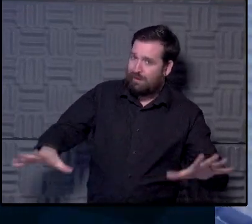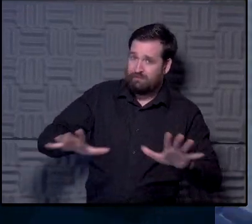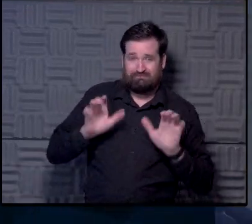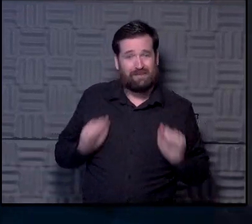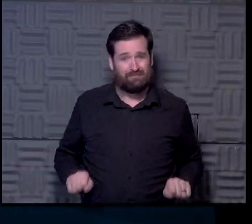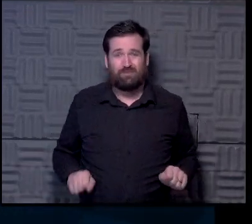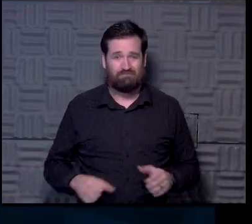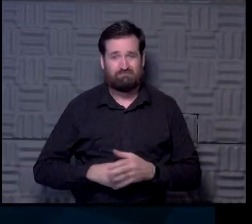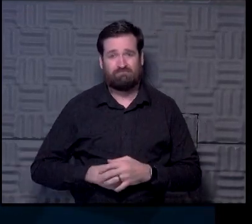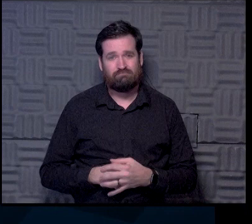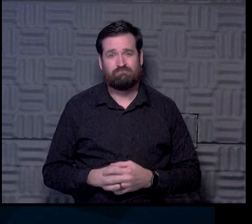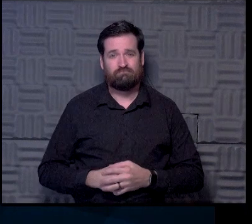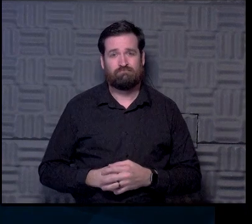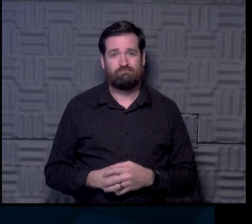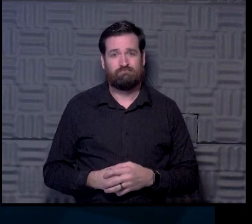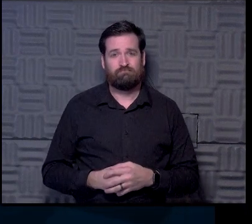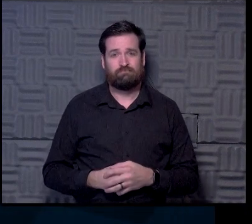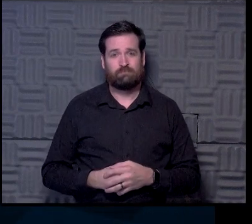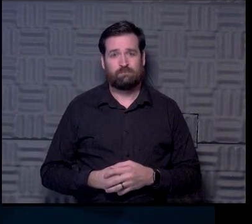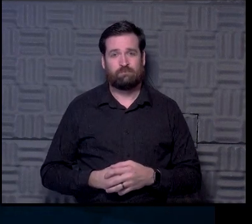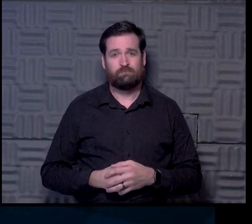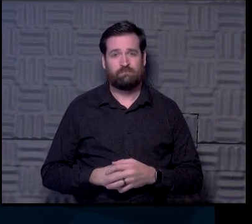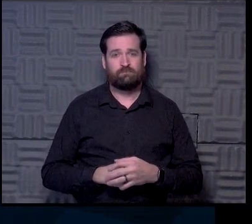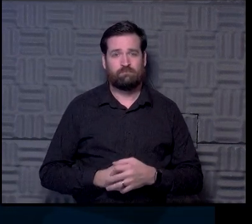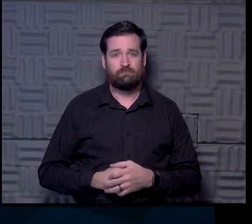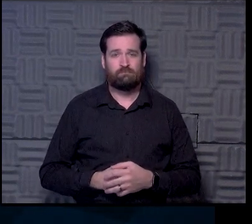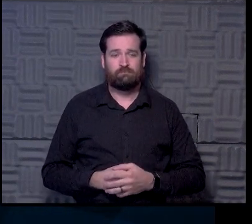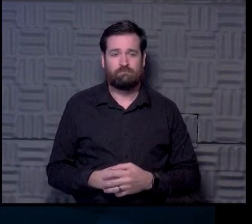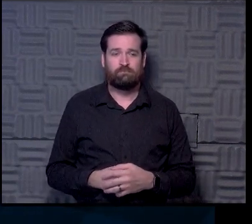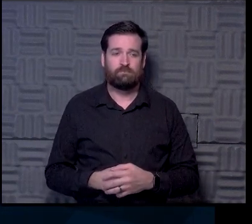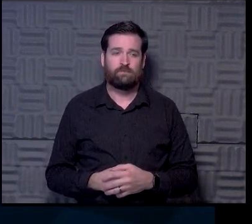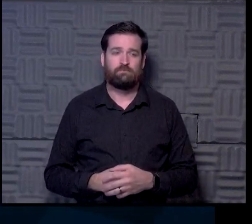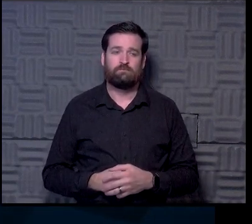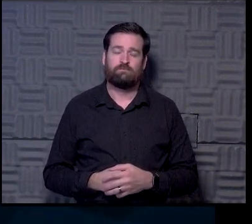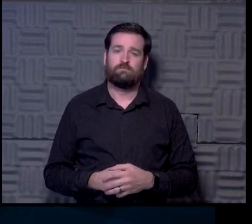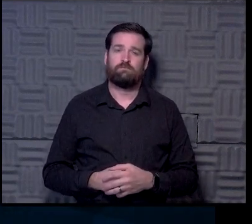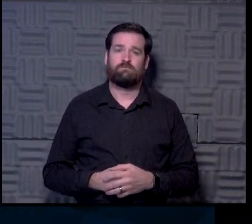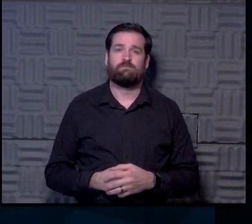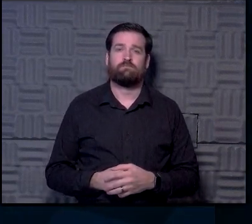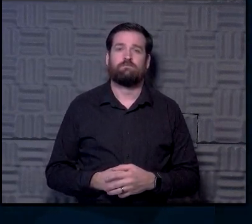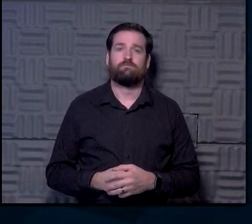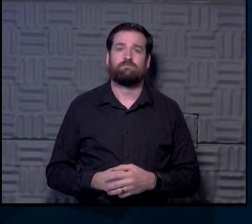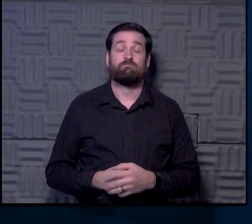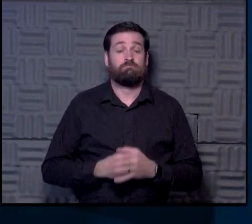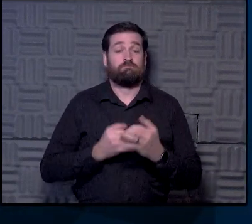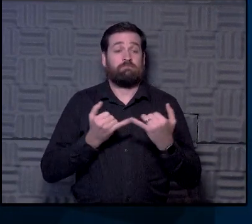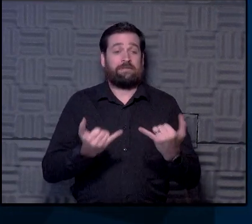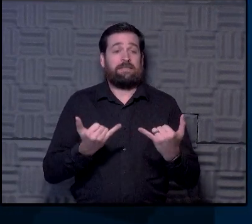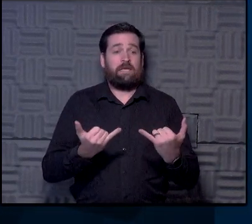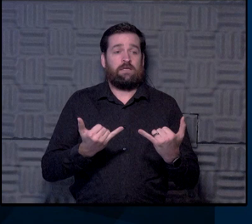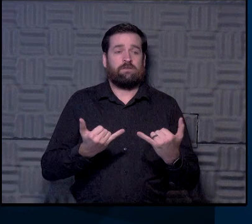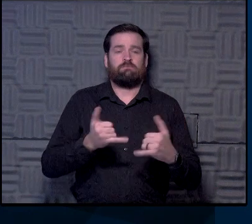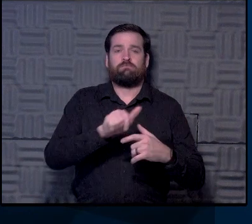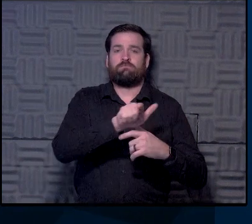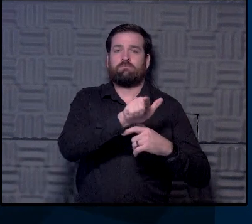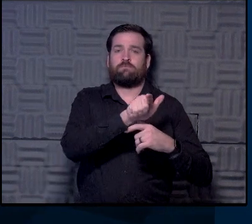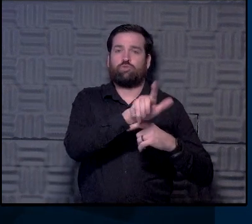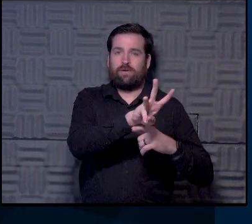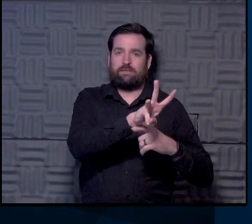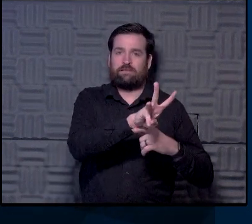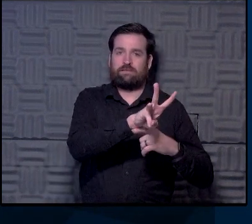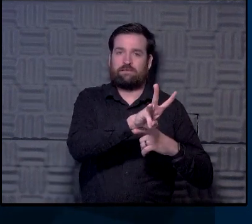possible. Today, we are at